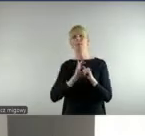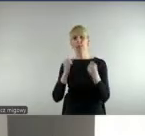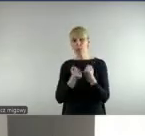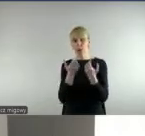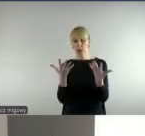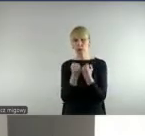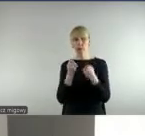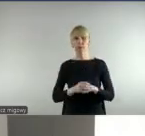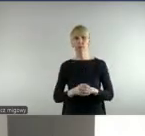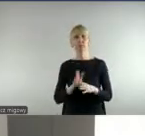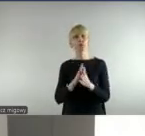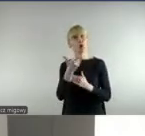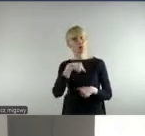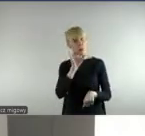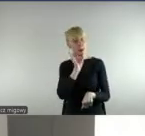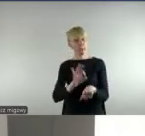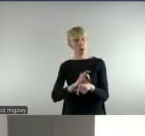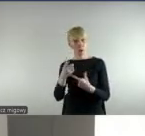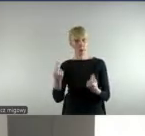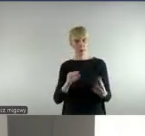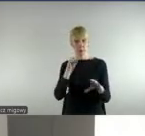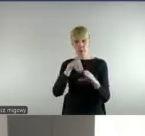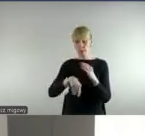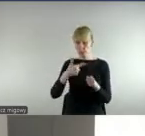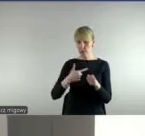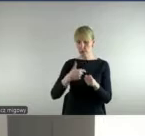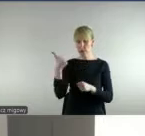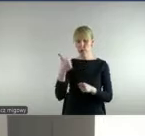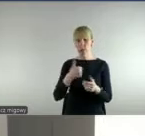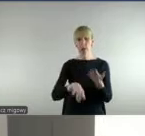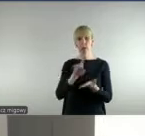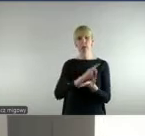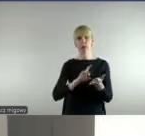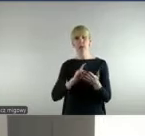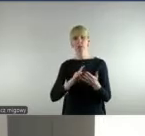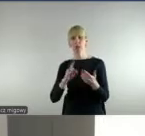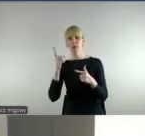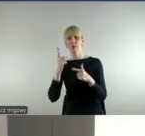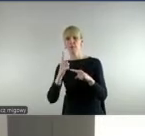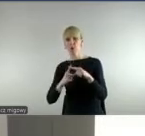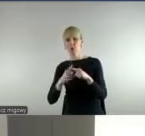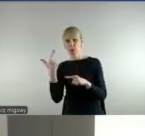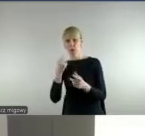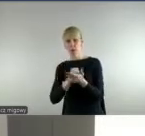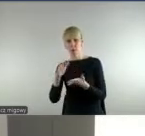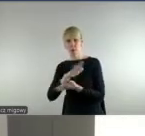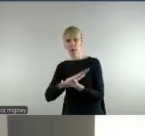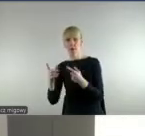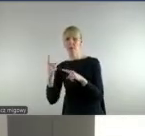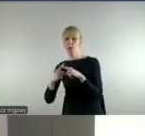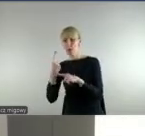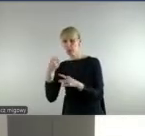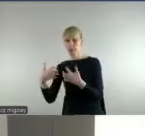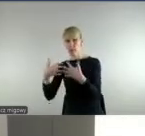envisages buying the equipment and also educational measures for 21 municipalities, 2 counties in the Opole